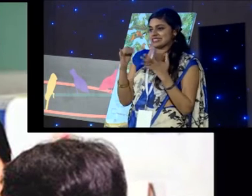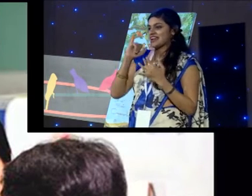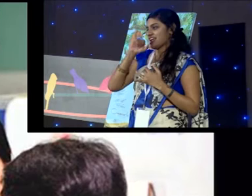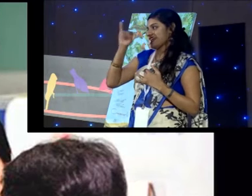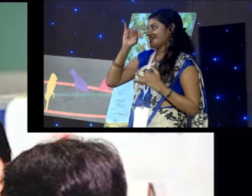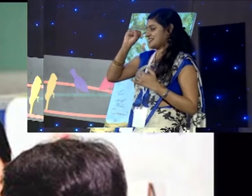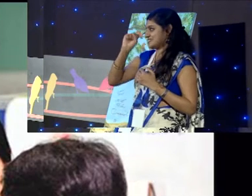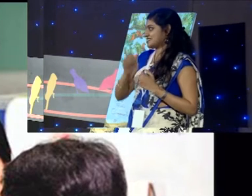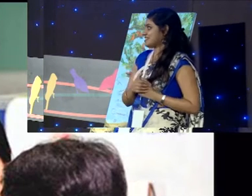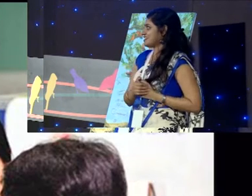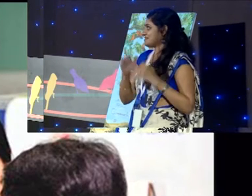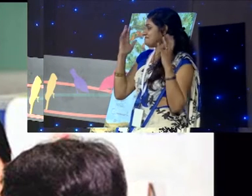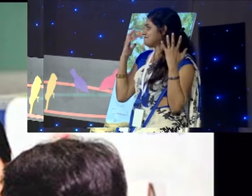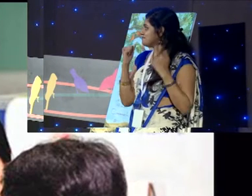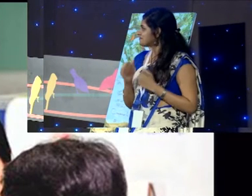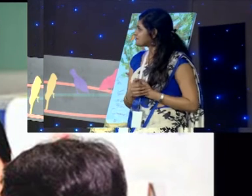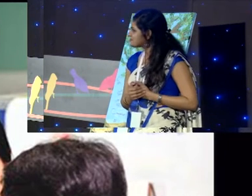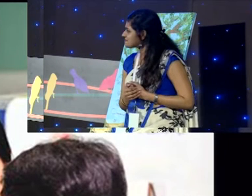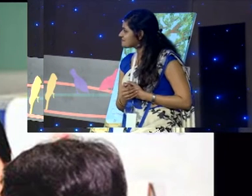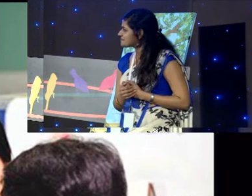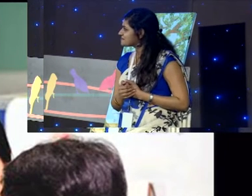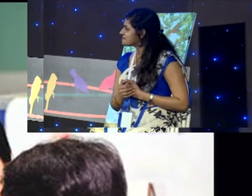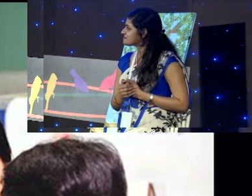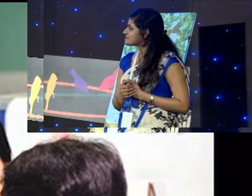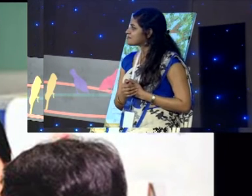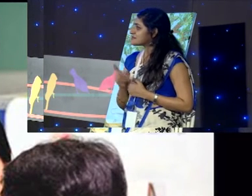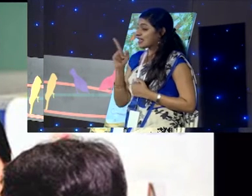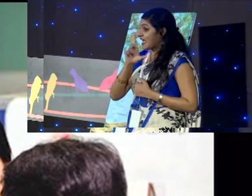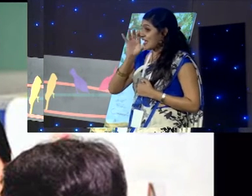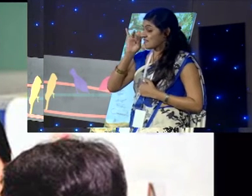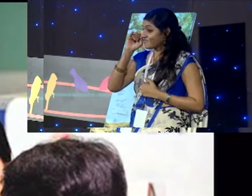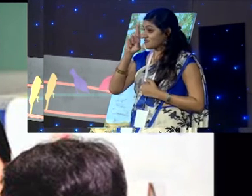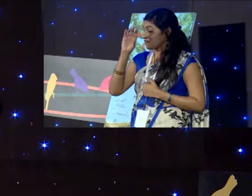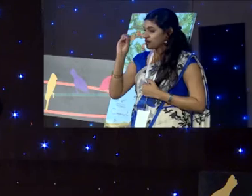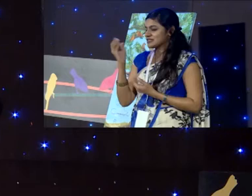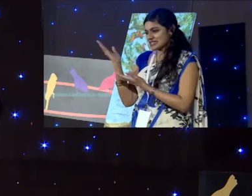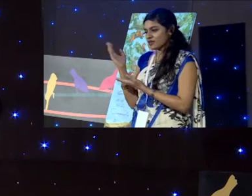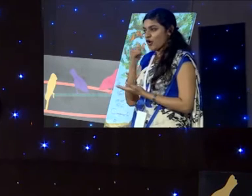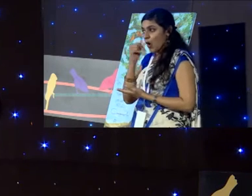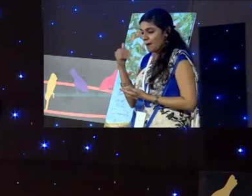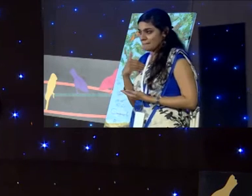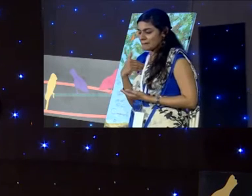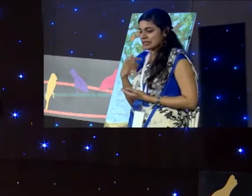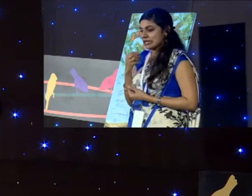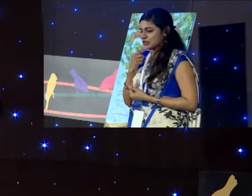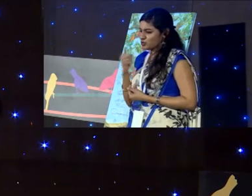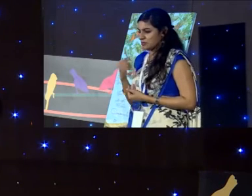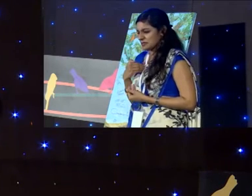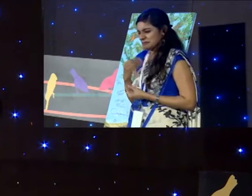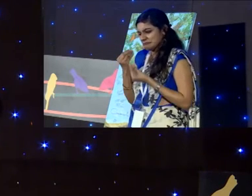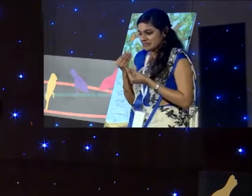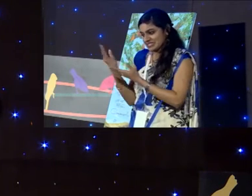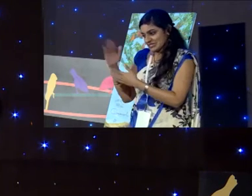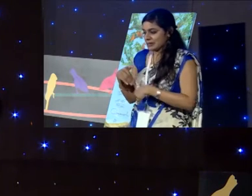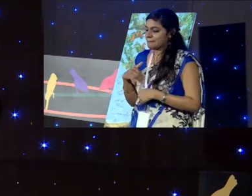So I met Feroz, and he said, you must come to Bangalore, you must see what we're doing. And he tried to explain to me